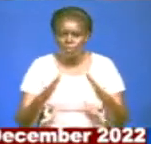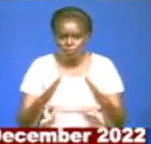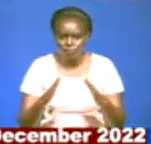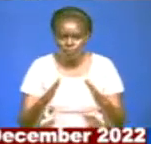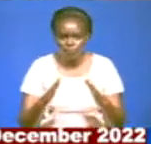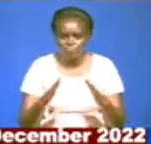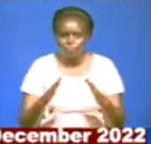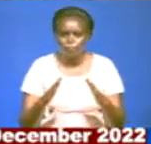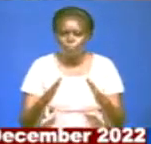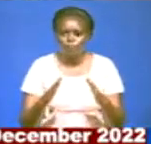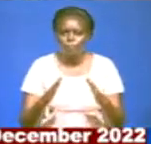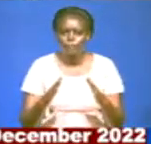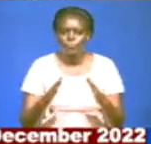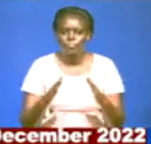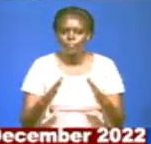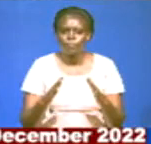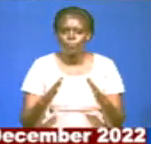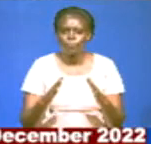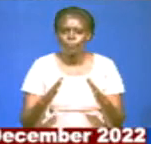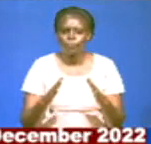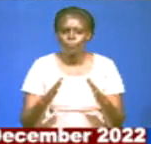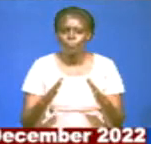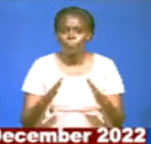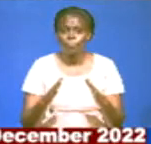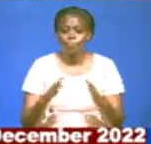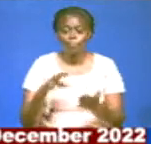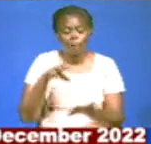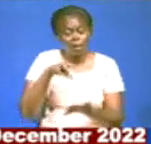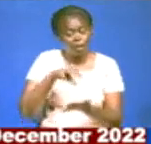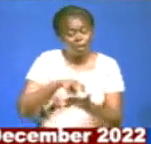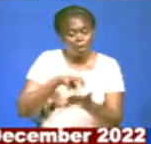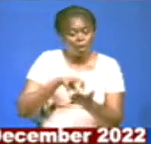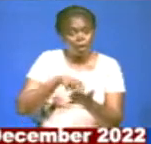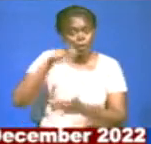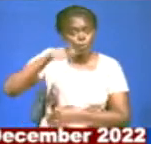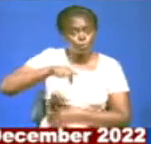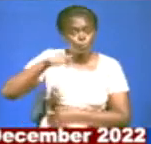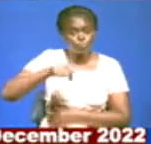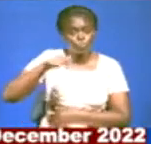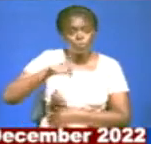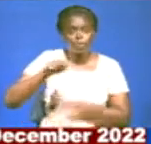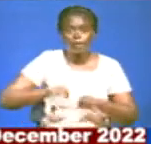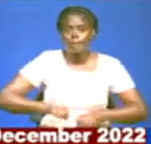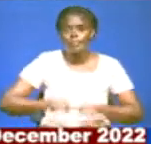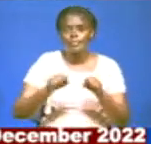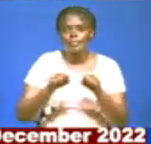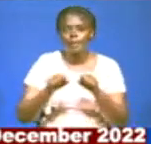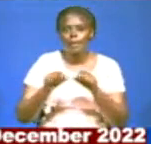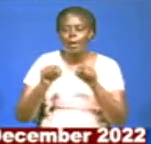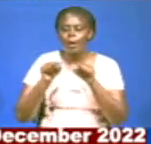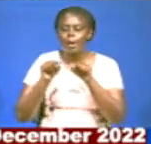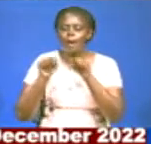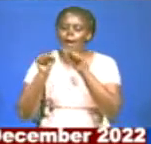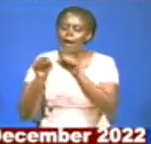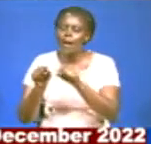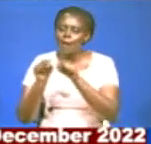The chairman, in this case, Chair, the accused is not the